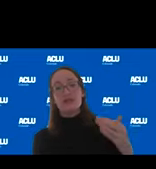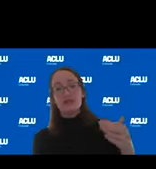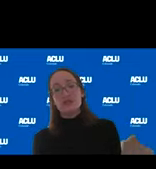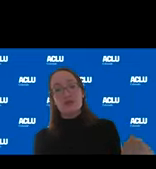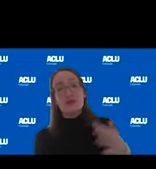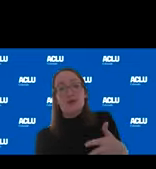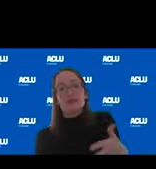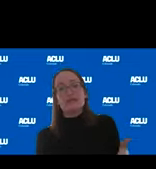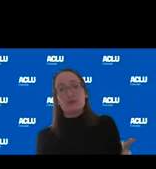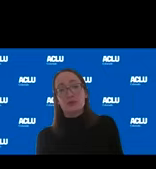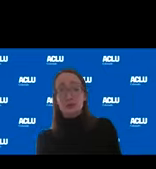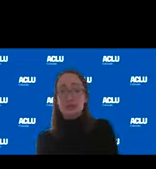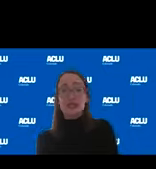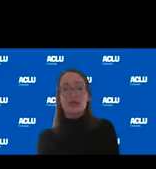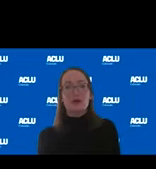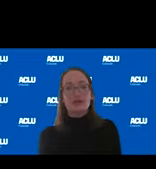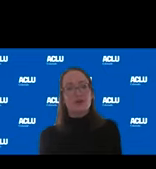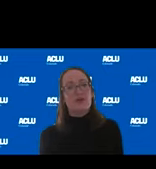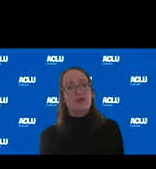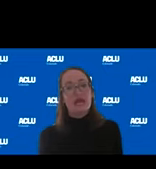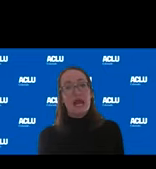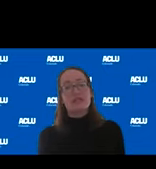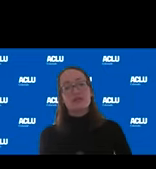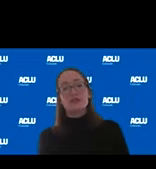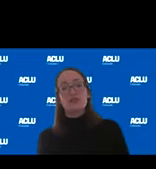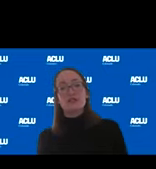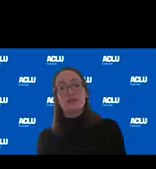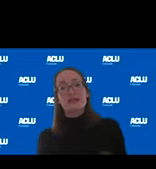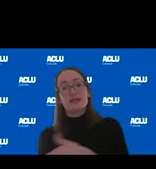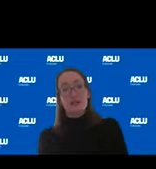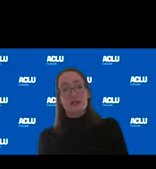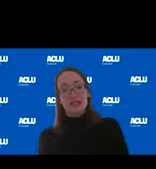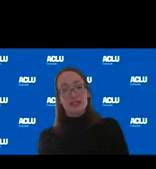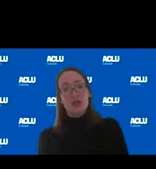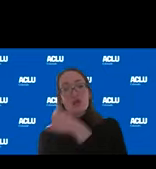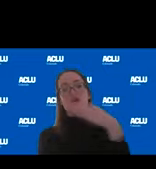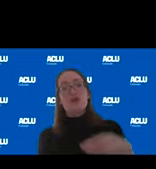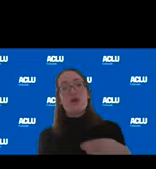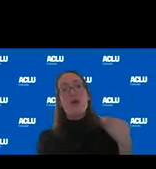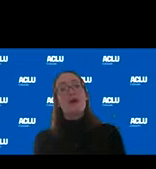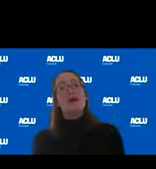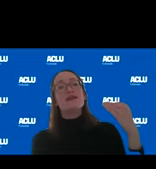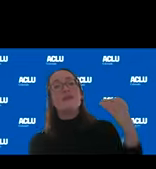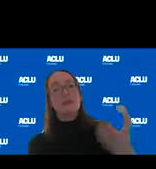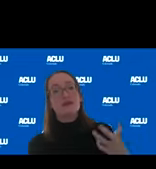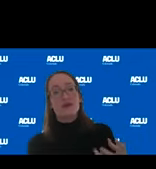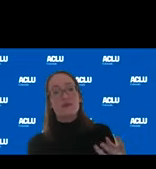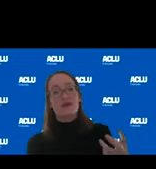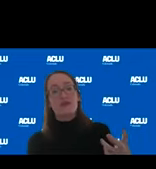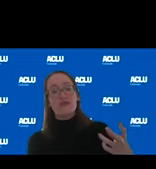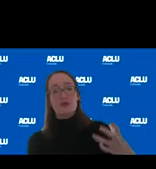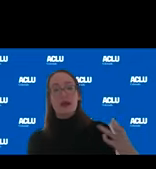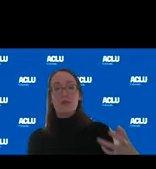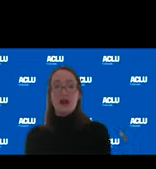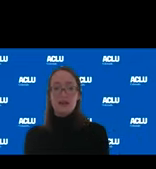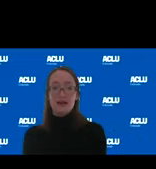rightfully assume that there will be less people using in-person voting, and some of those folks still might need accommodations. So by beefing up the